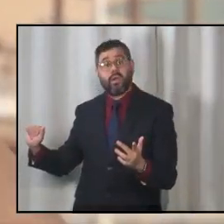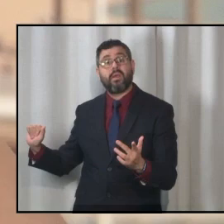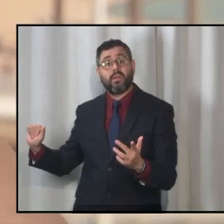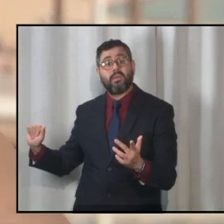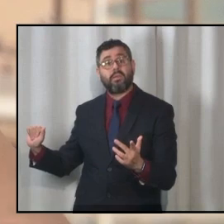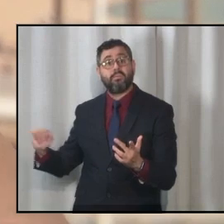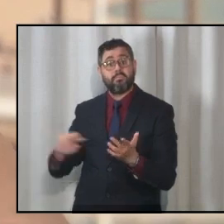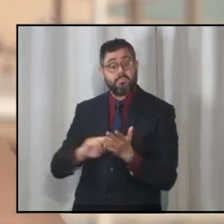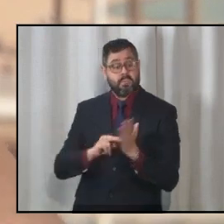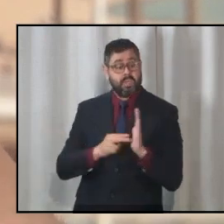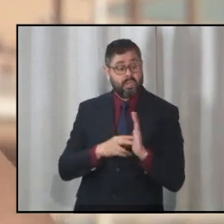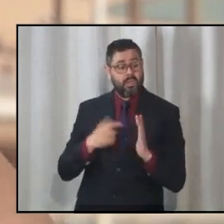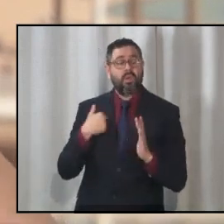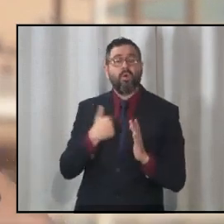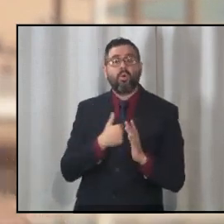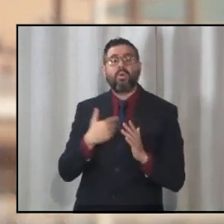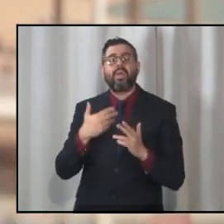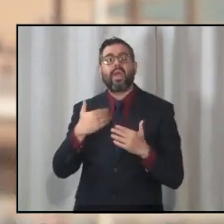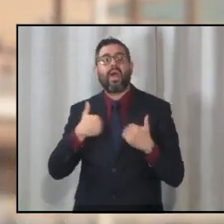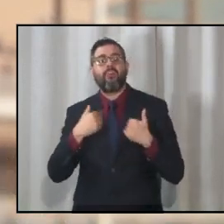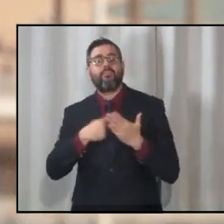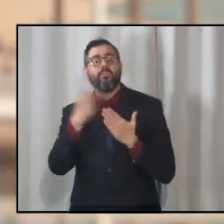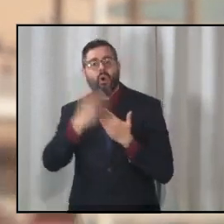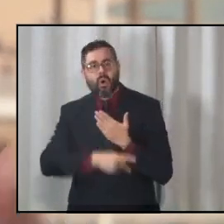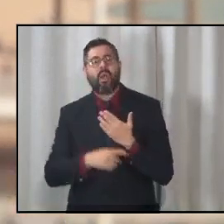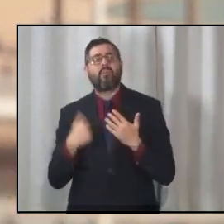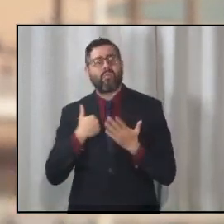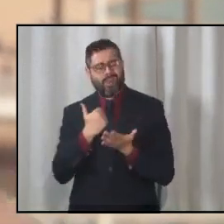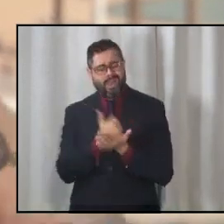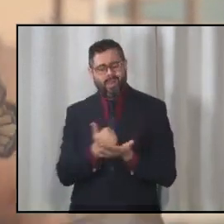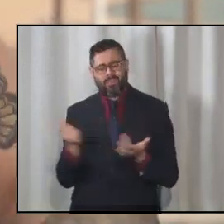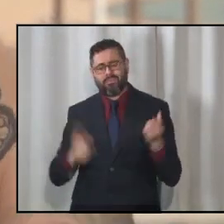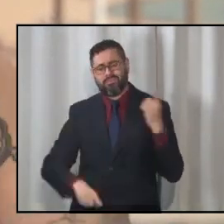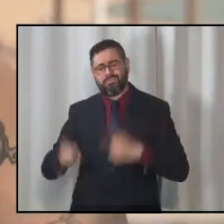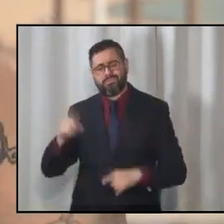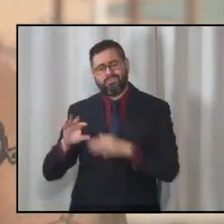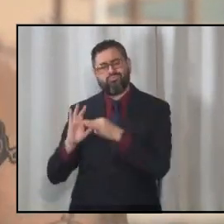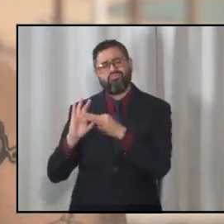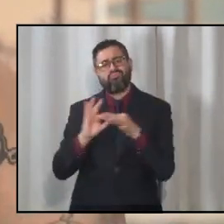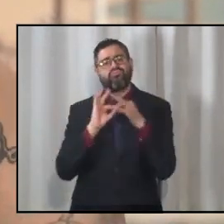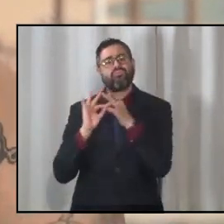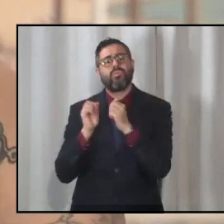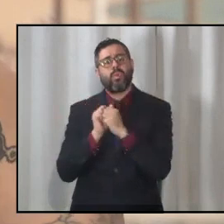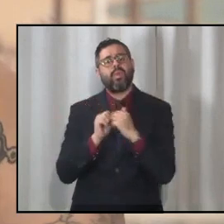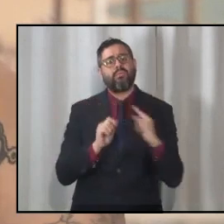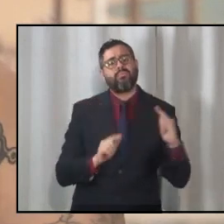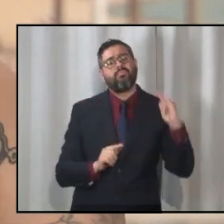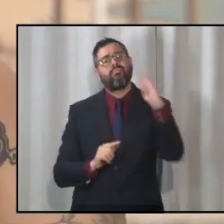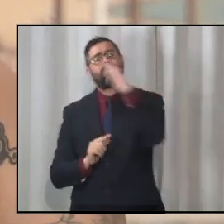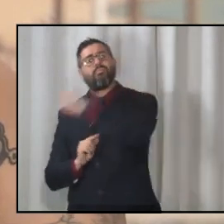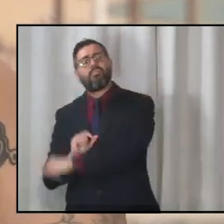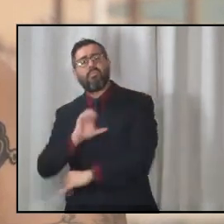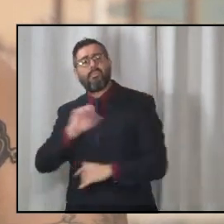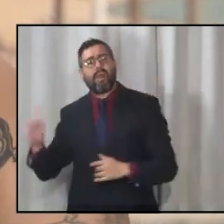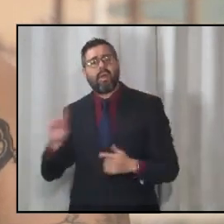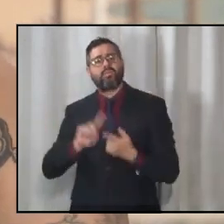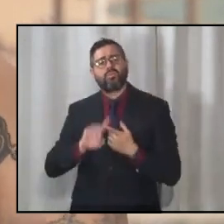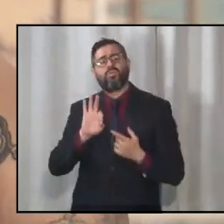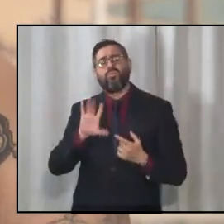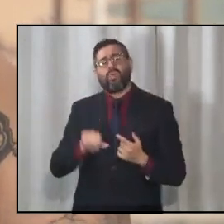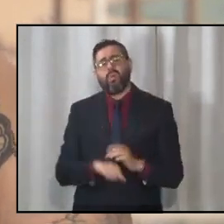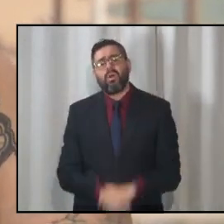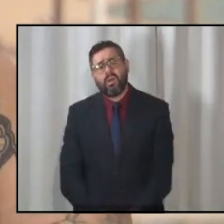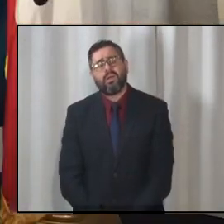him connected to our Homeward Bound program, and then got him reconnected. So that was two of the amazing stories that I've heard. I mean,